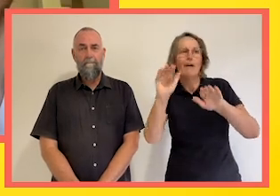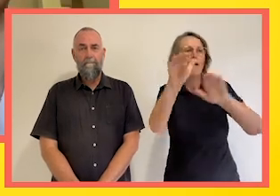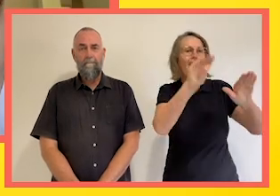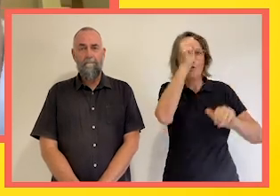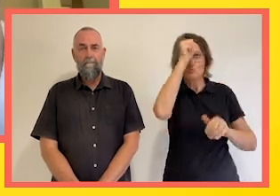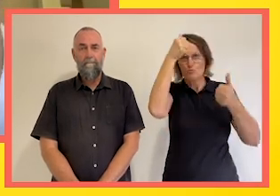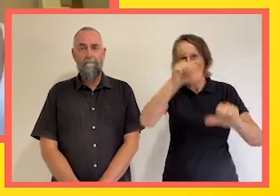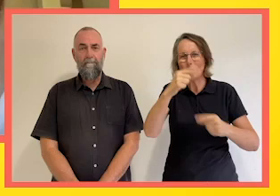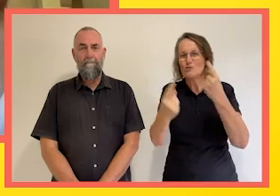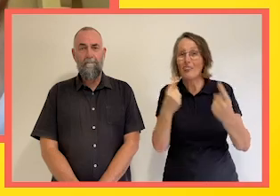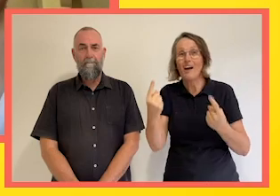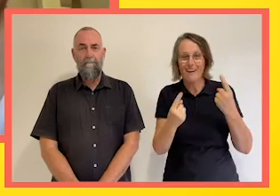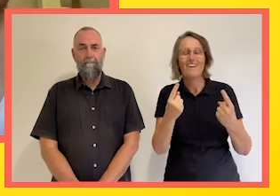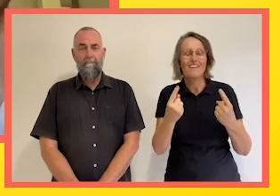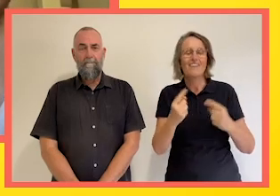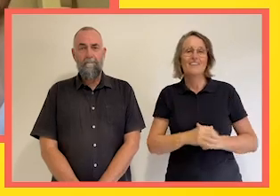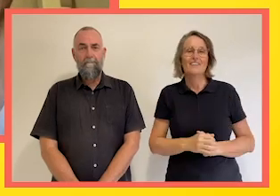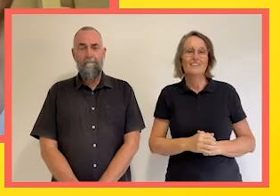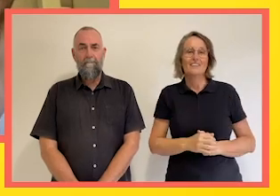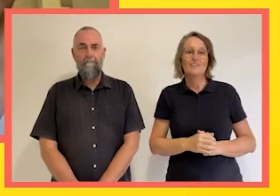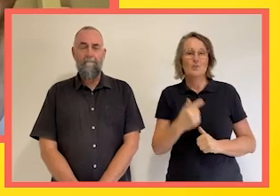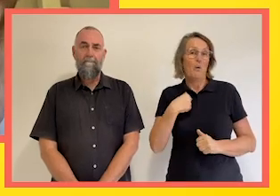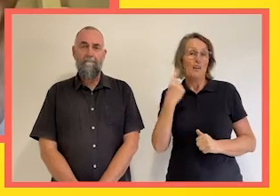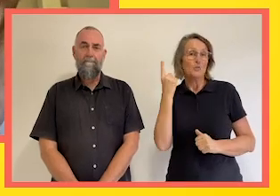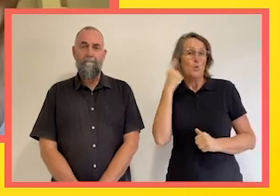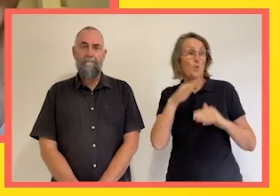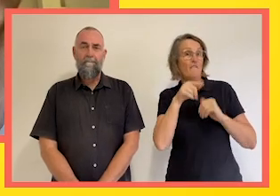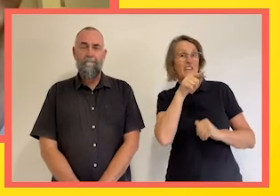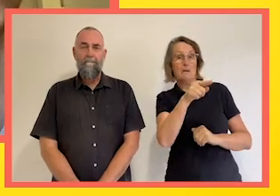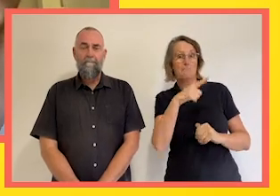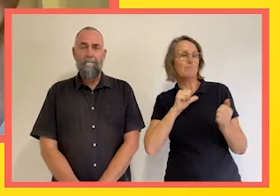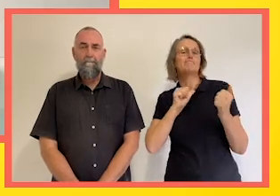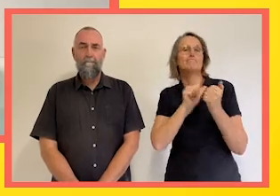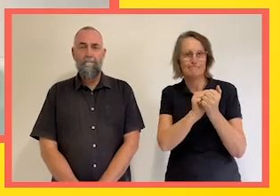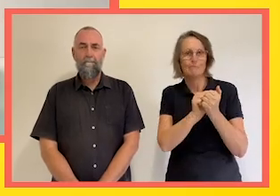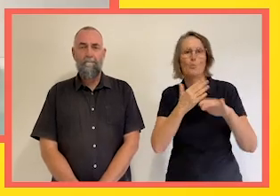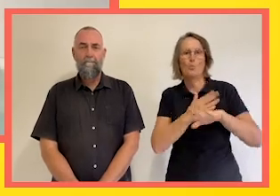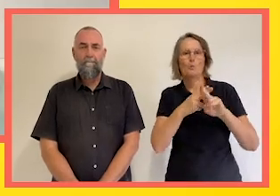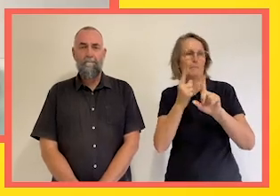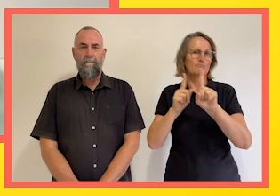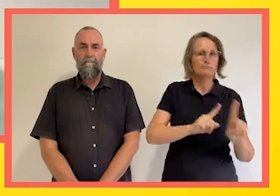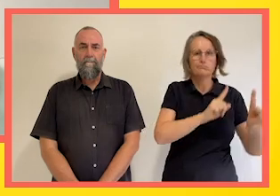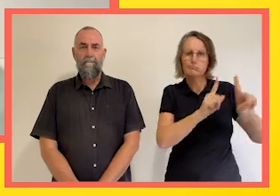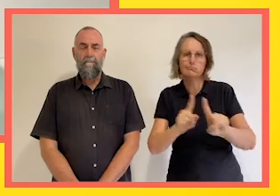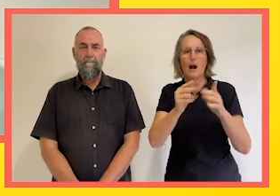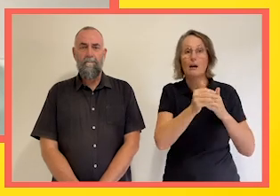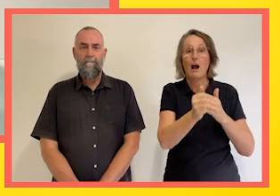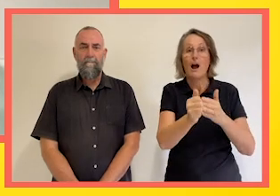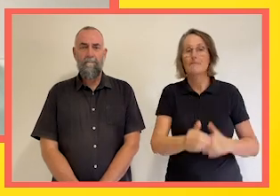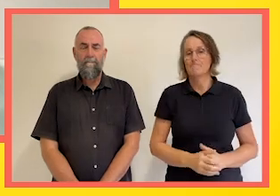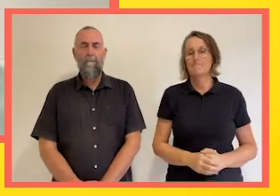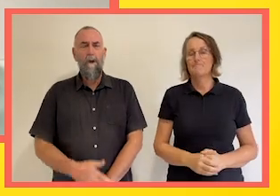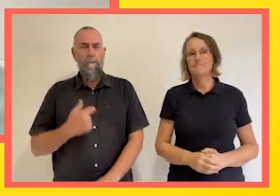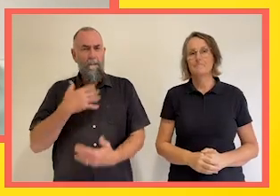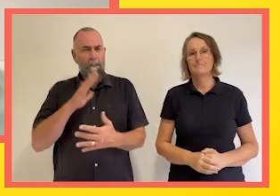Australia. I guess everyone kind of knows everyone, and it's just through that, I guess. Mate, we were talking earlier on.